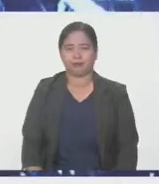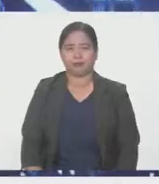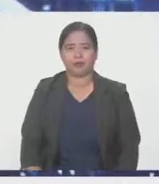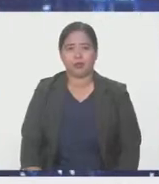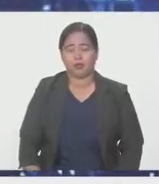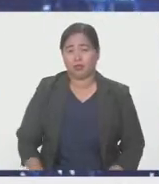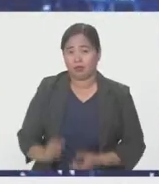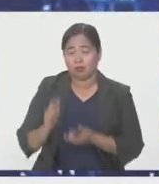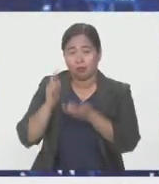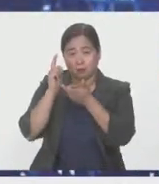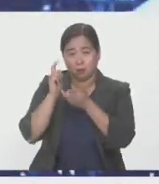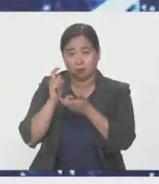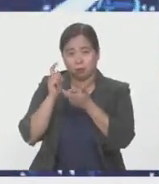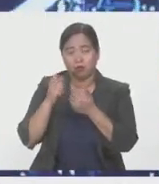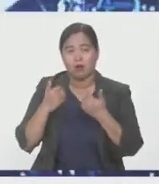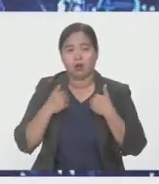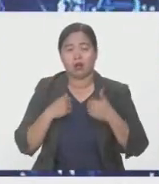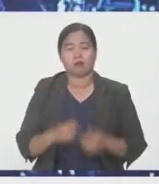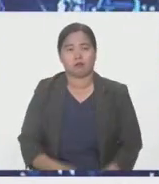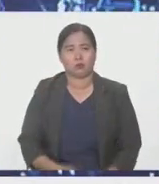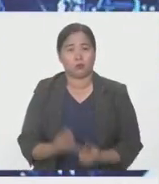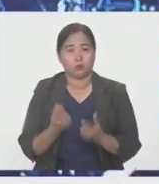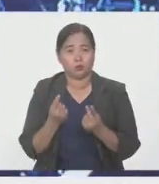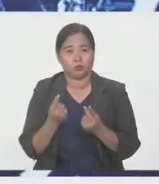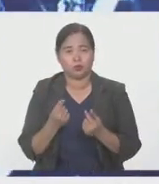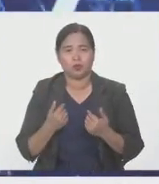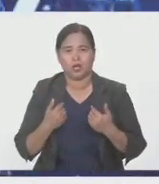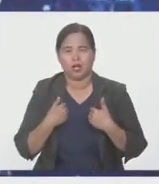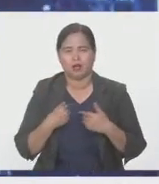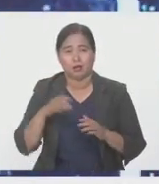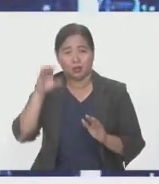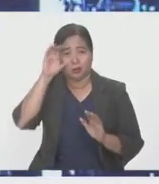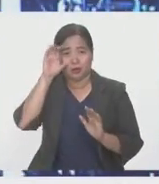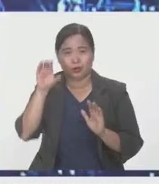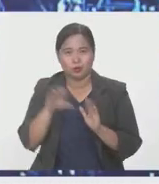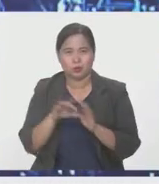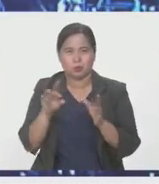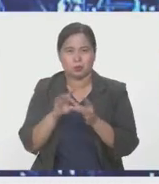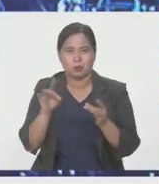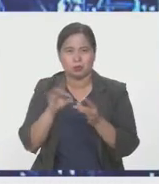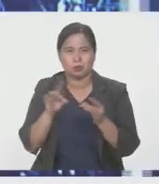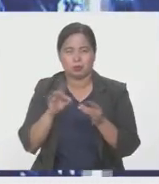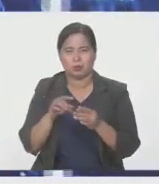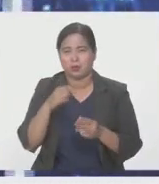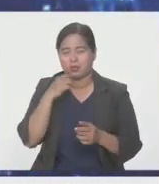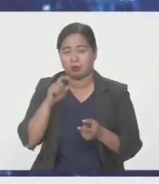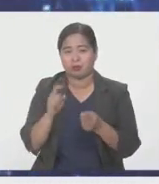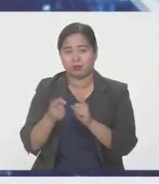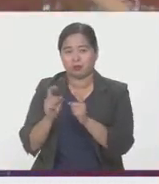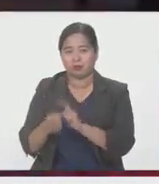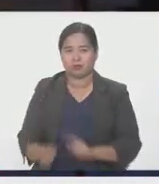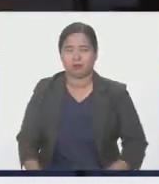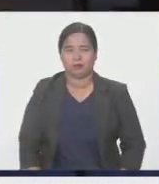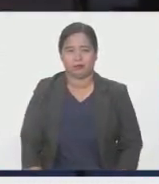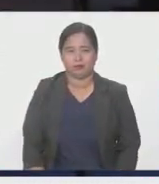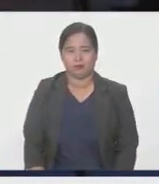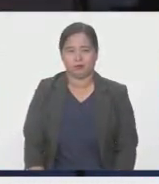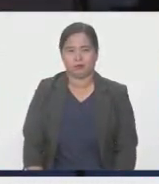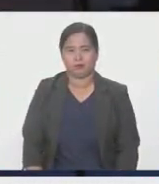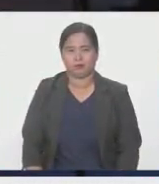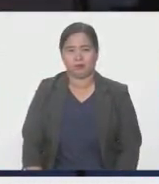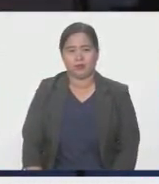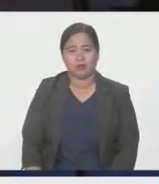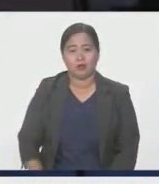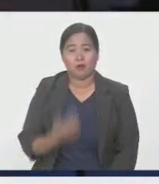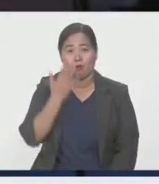The photographer who snapped Kate Middleton's photo quashed rumors that the princess's image was doctored. Princess Kate